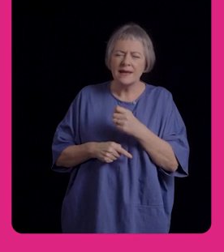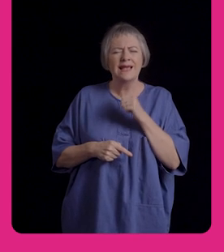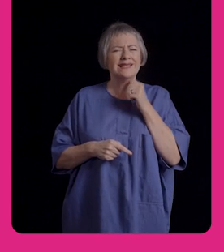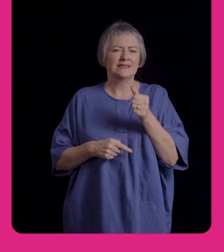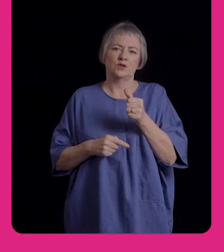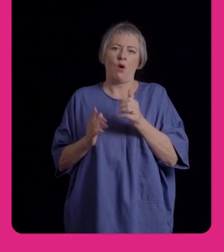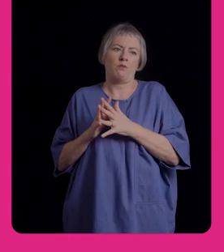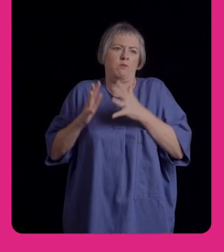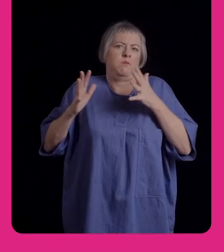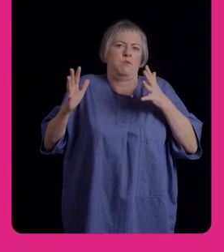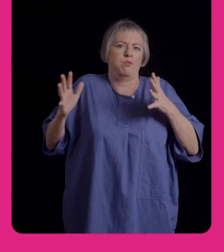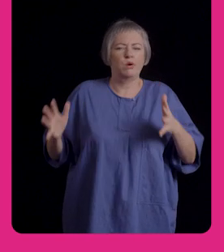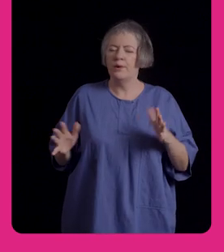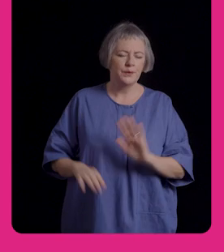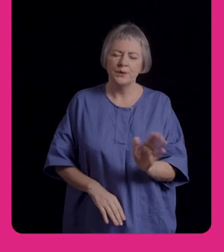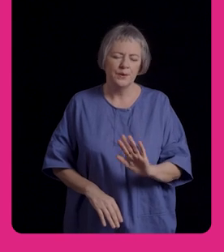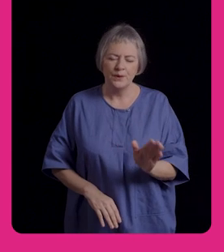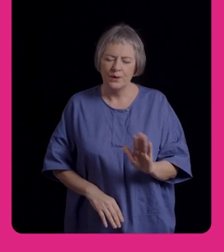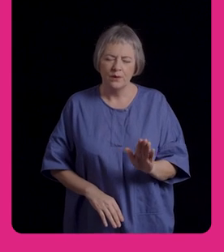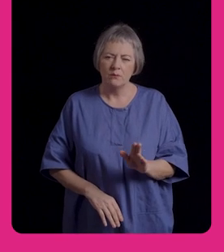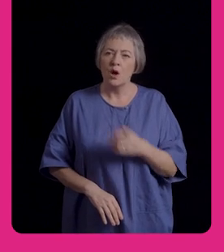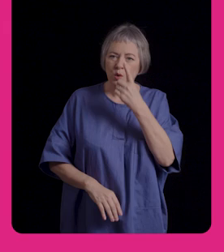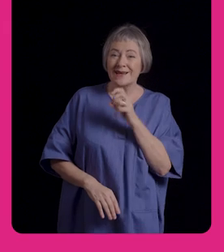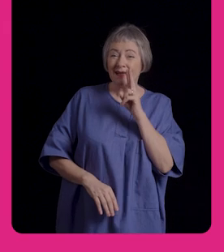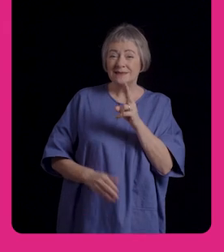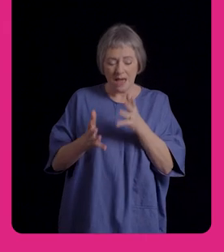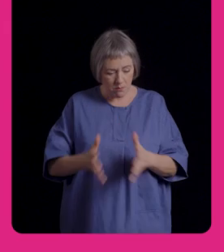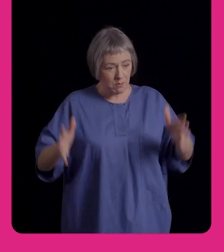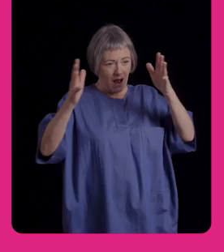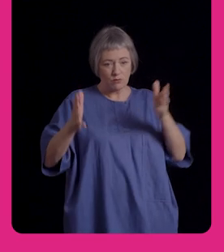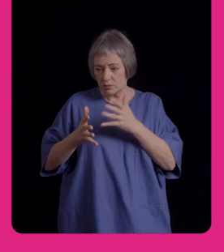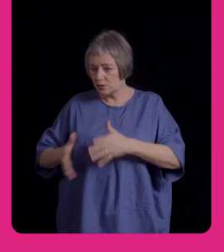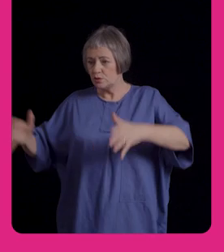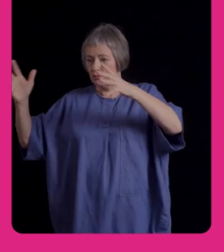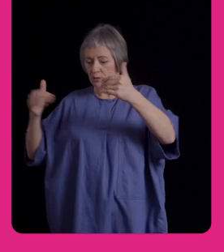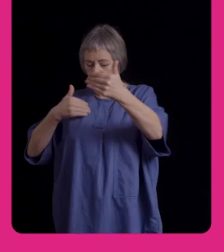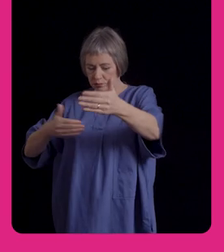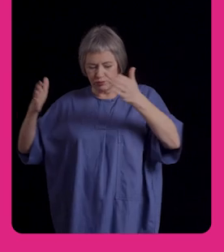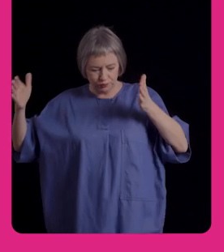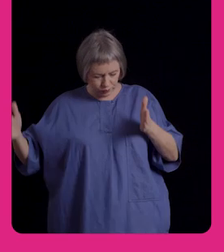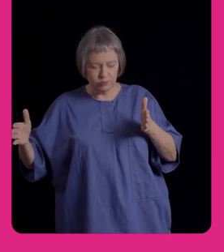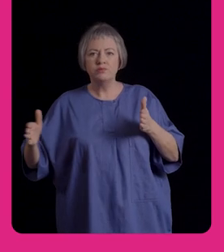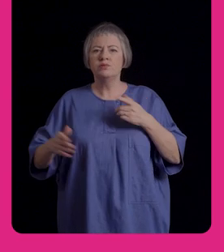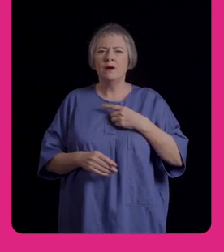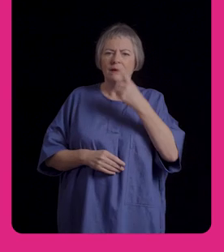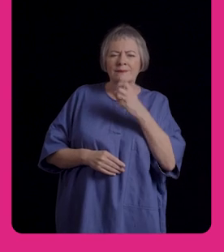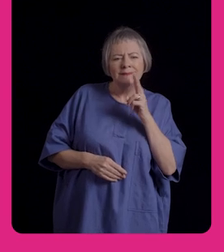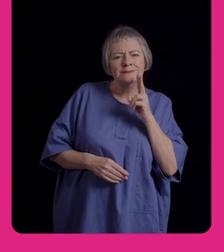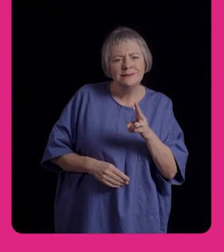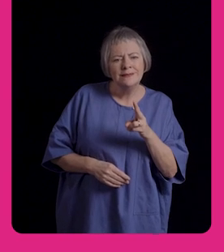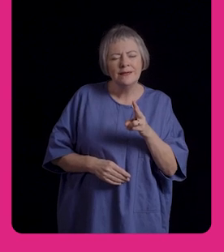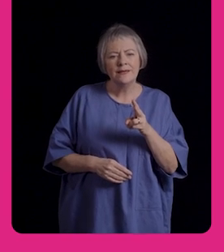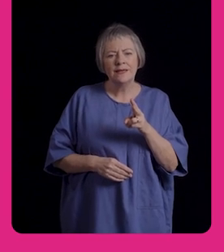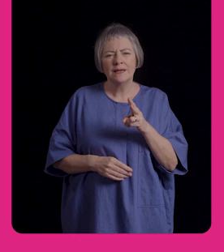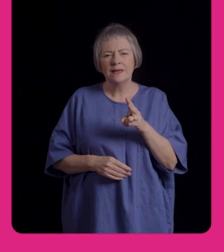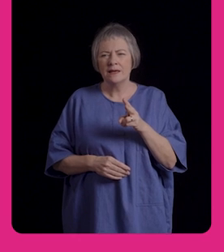it's not super big, but you can see barrels and crates. You can see